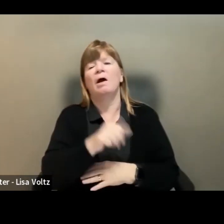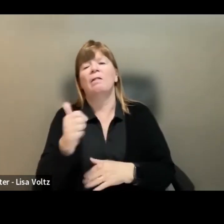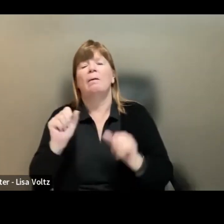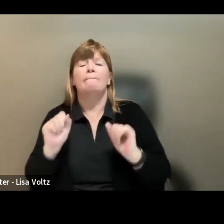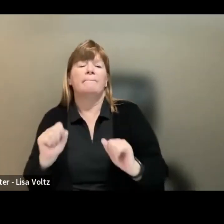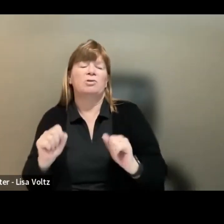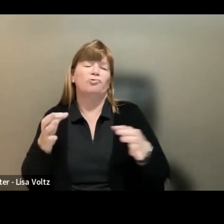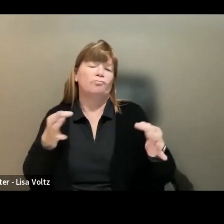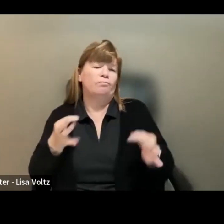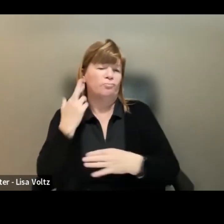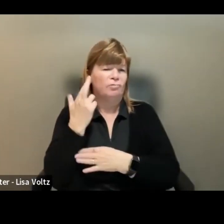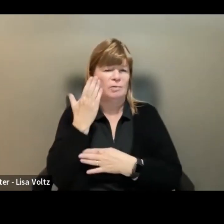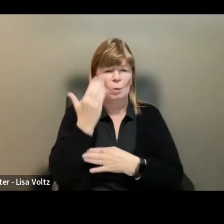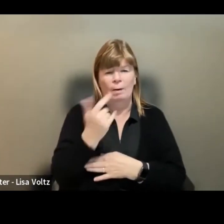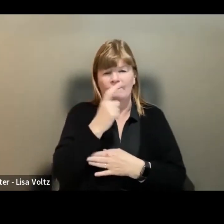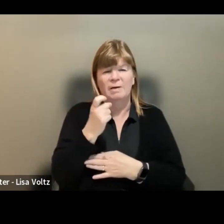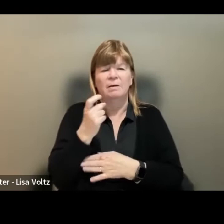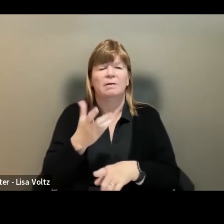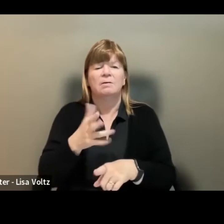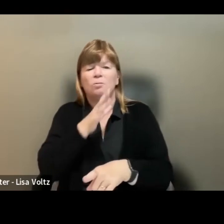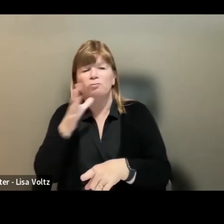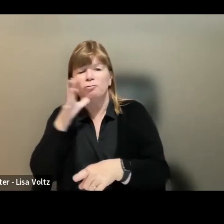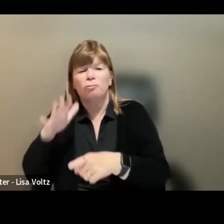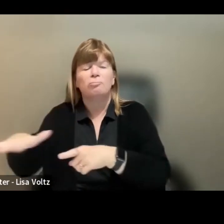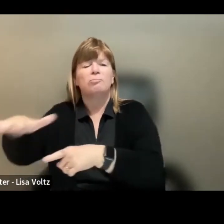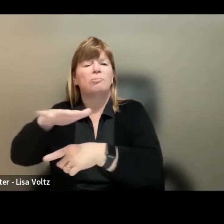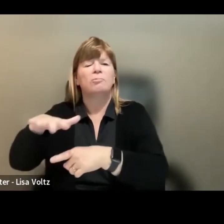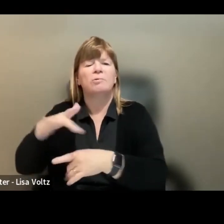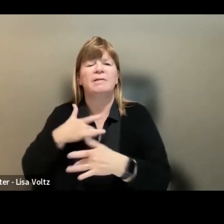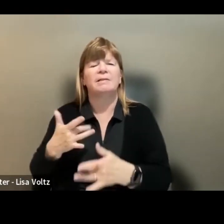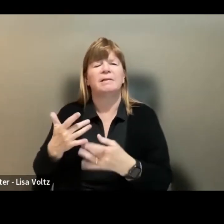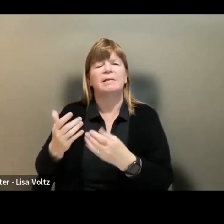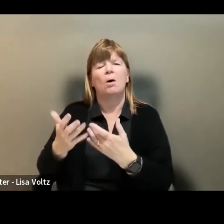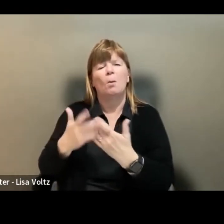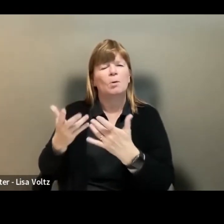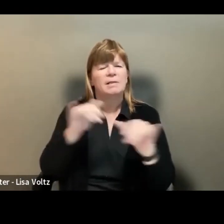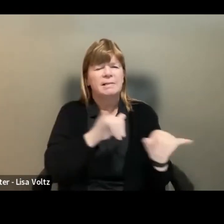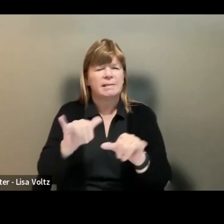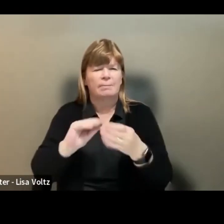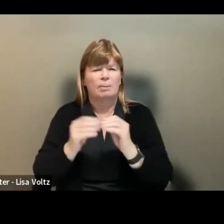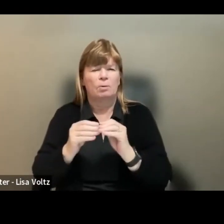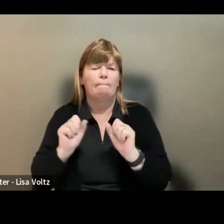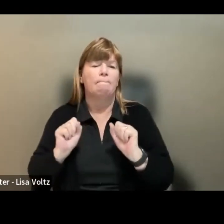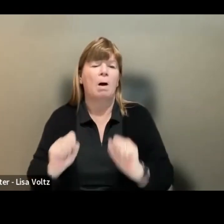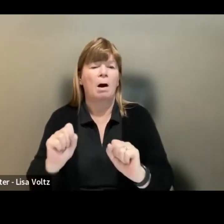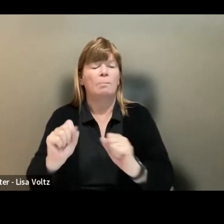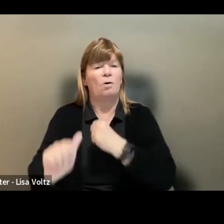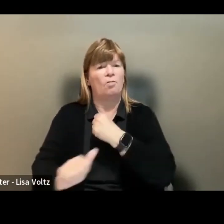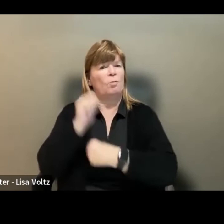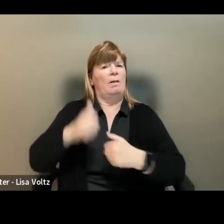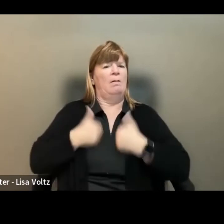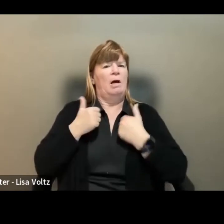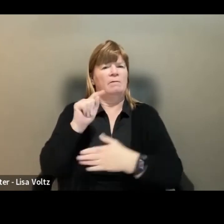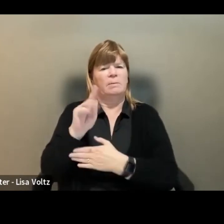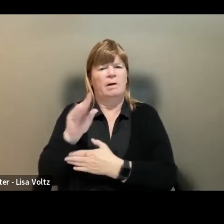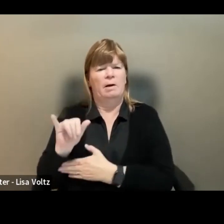explanation, however, is that rural residents and urban residents sustain similar numbers of potentially life-threatening TBIs, but